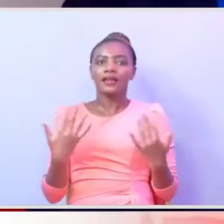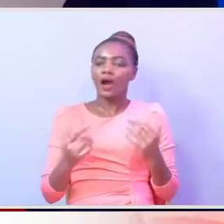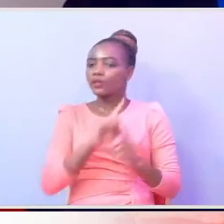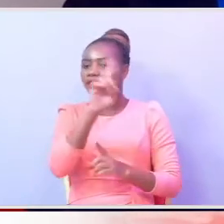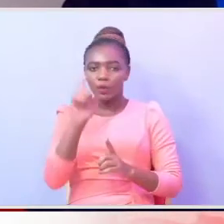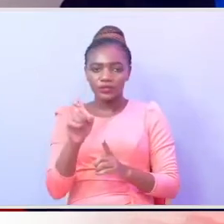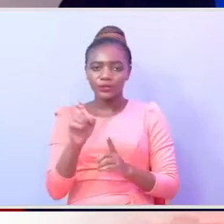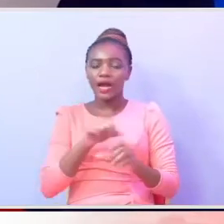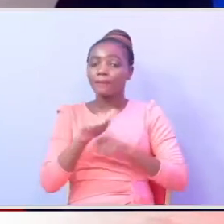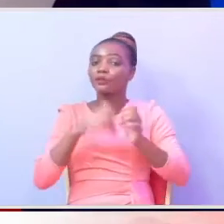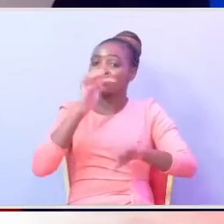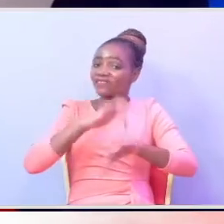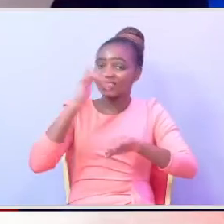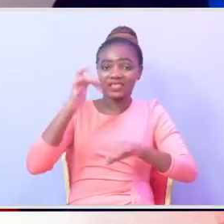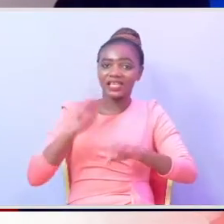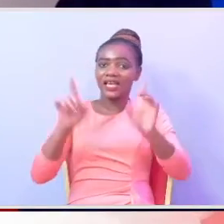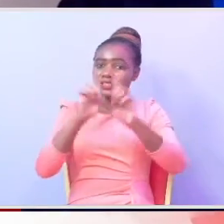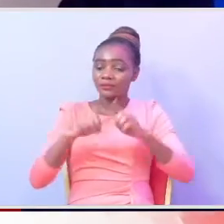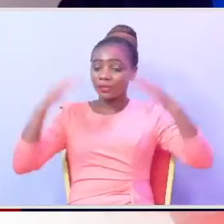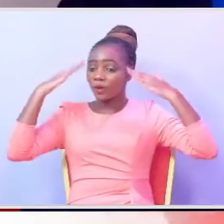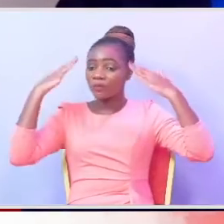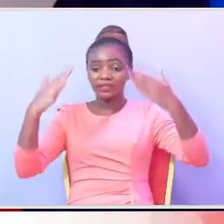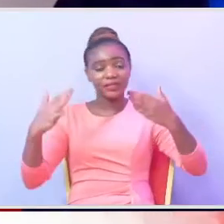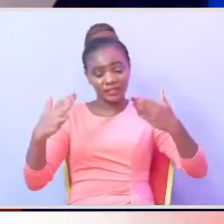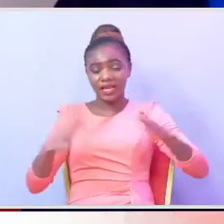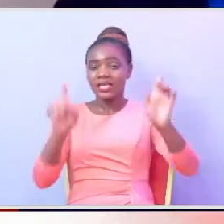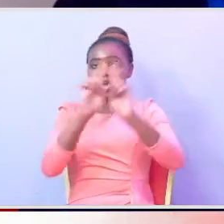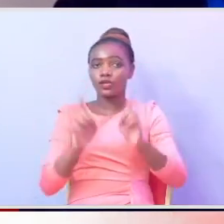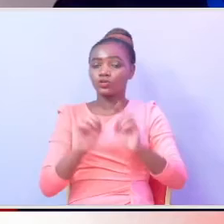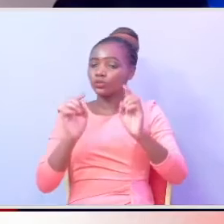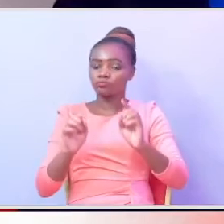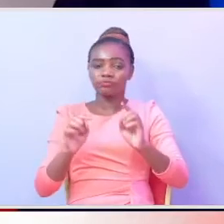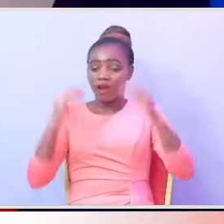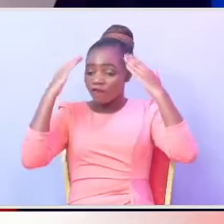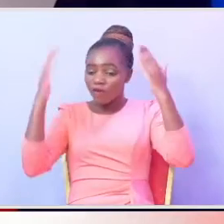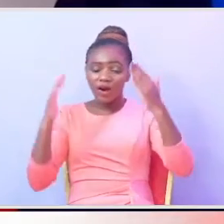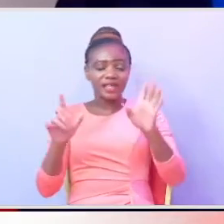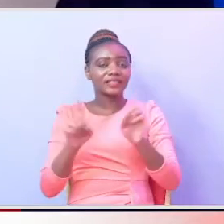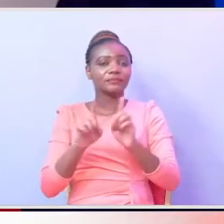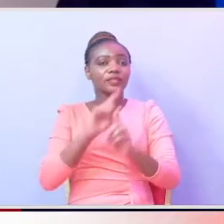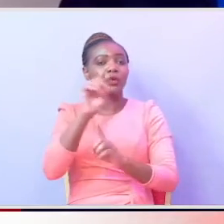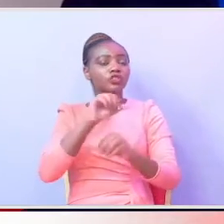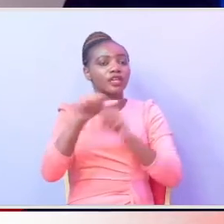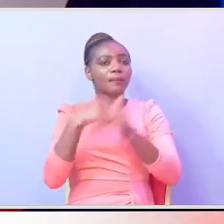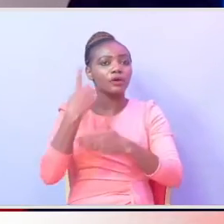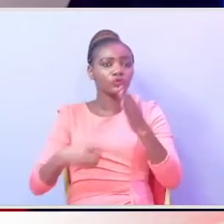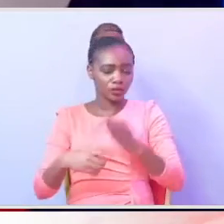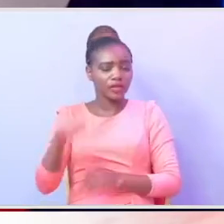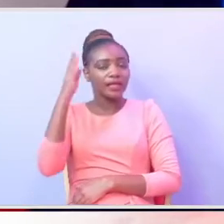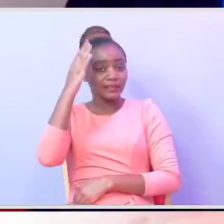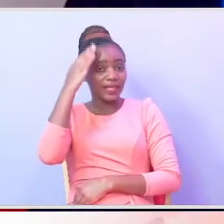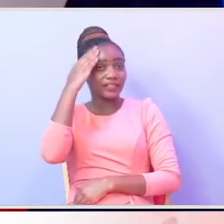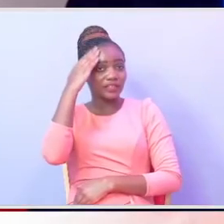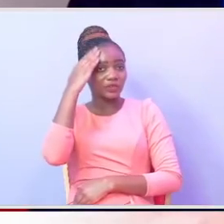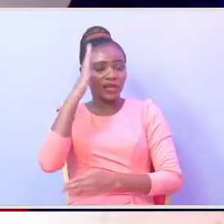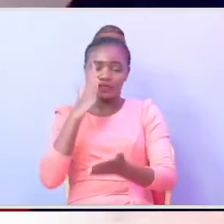efficiency. It is a question of commitment. It's a question of dedication. And it's a question of realization that